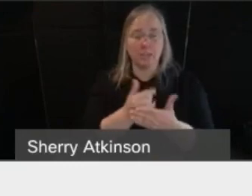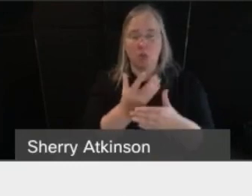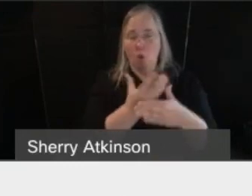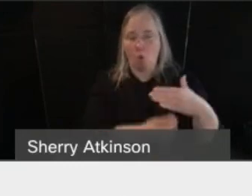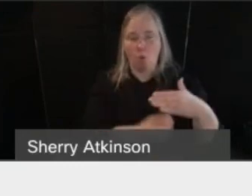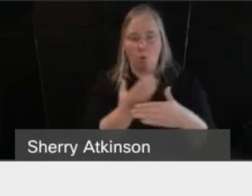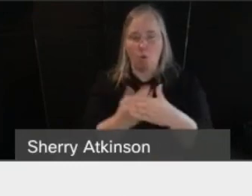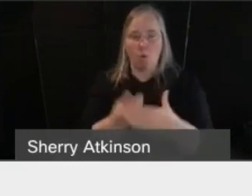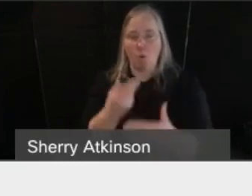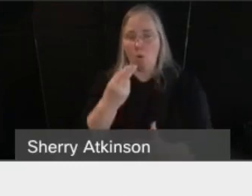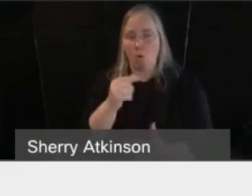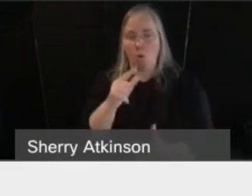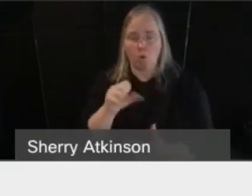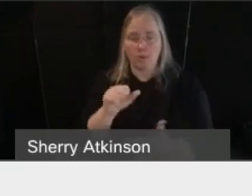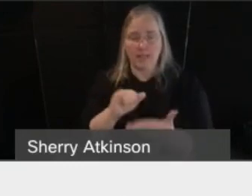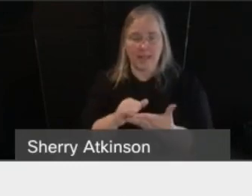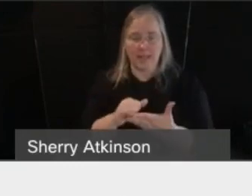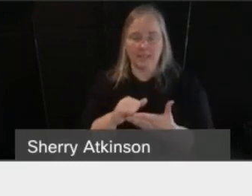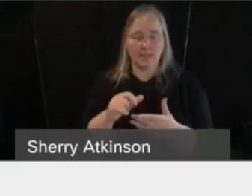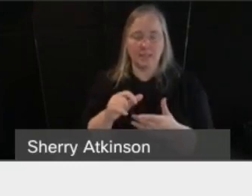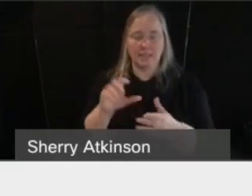localities generated during the